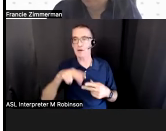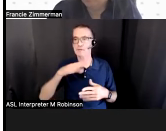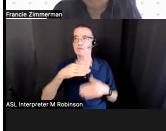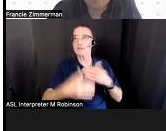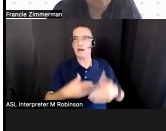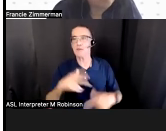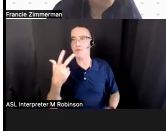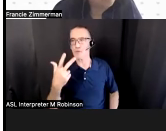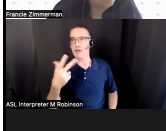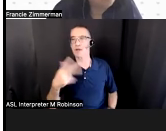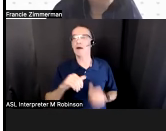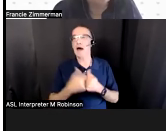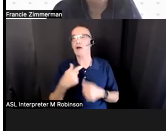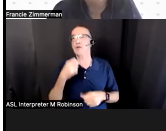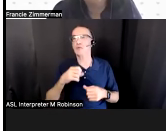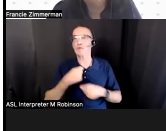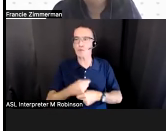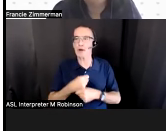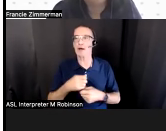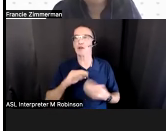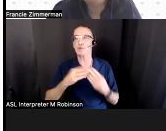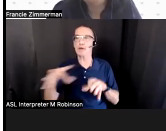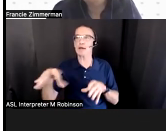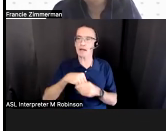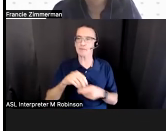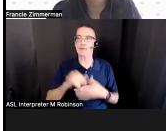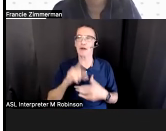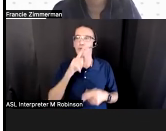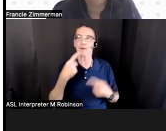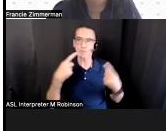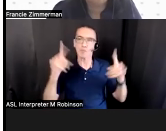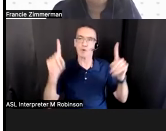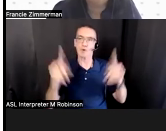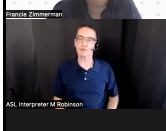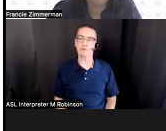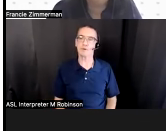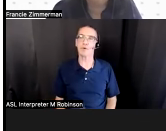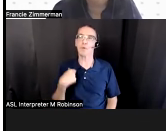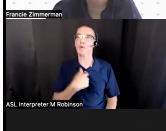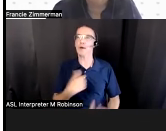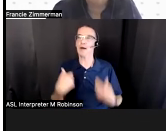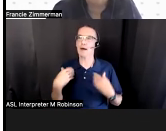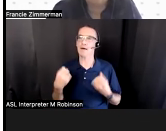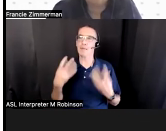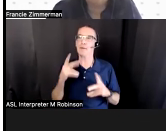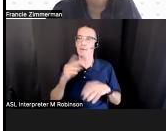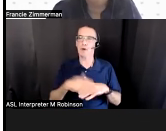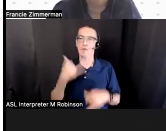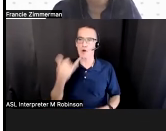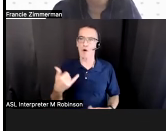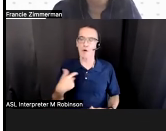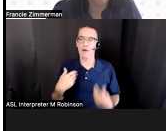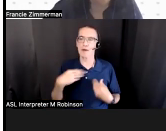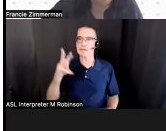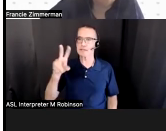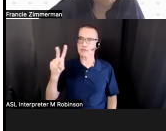is, how do you create community engagement that really works? Okay, so we have how many people on the call? We have